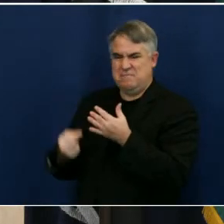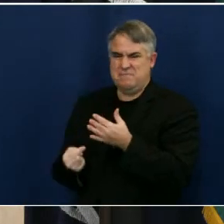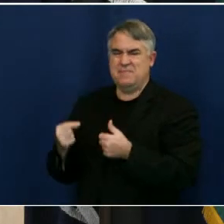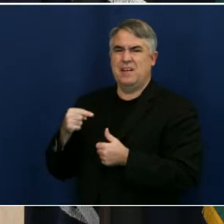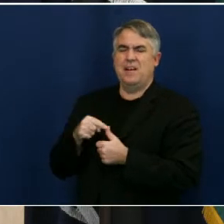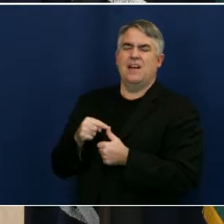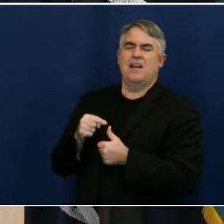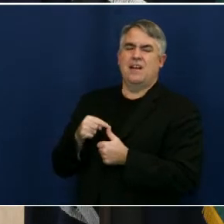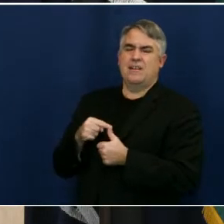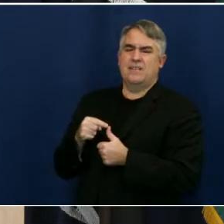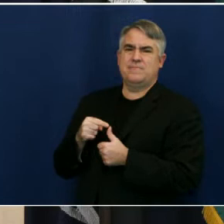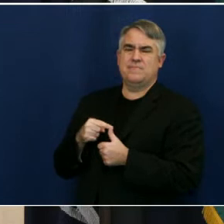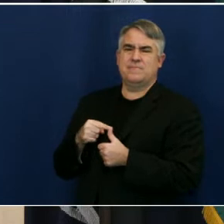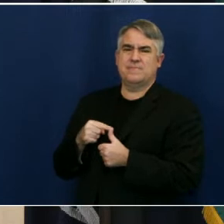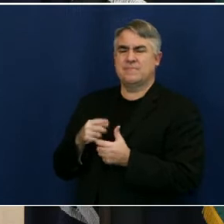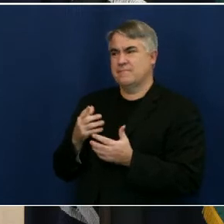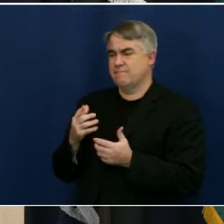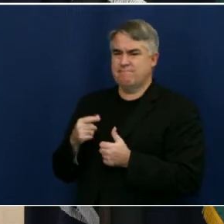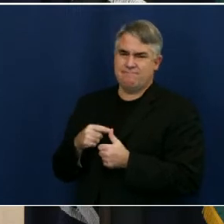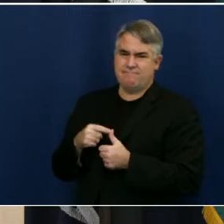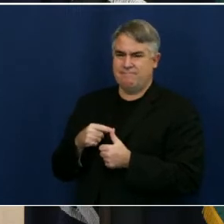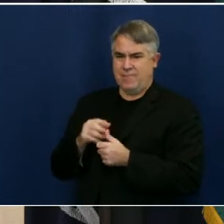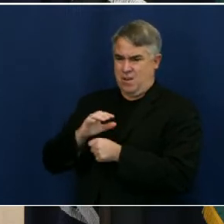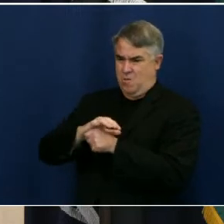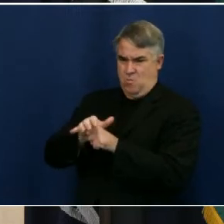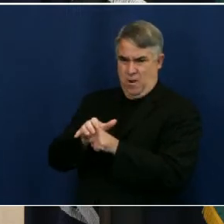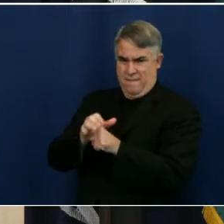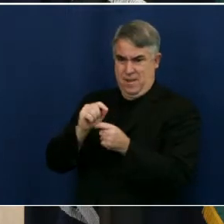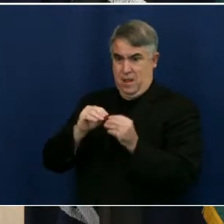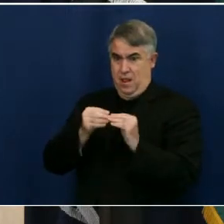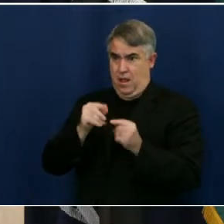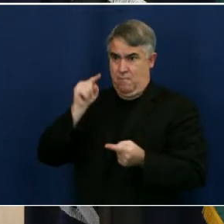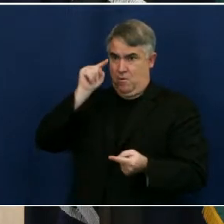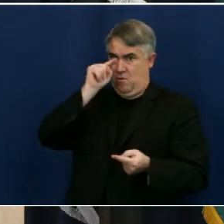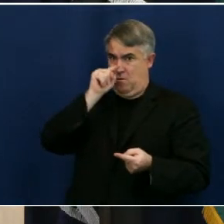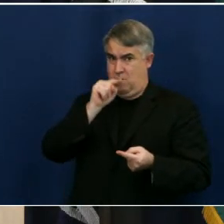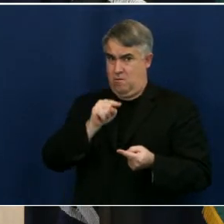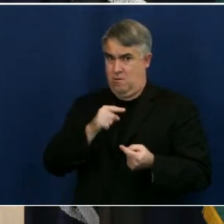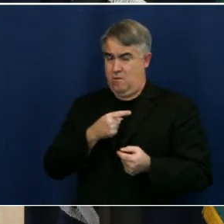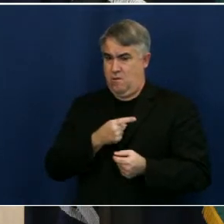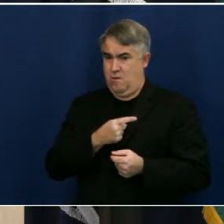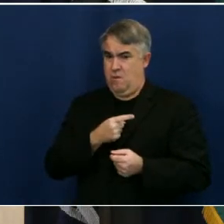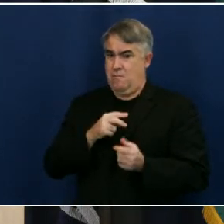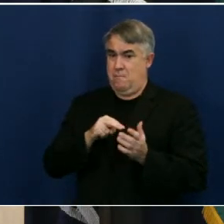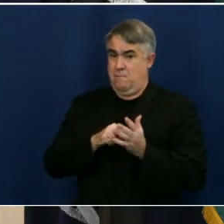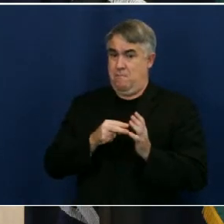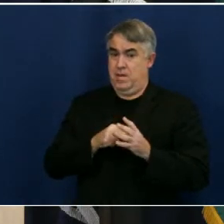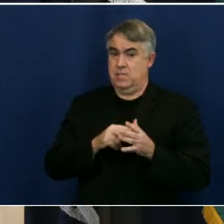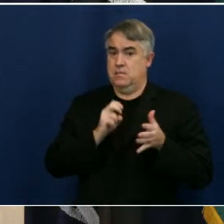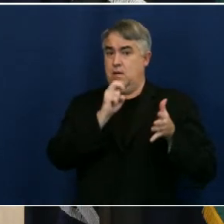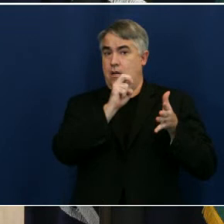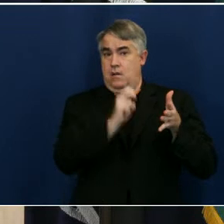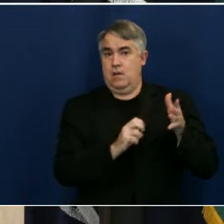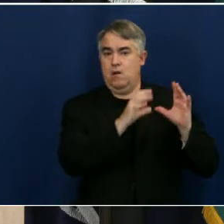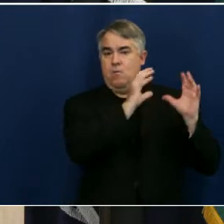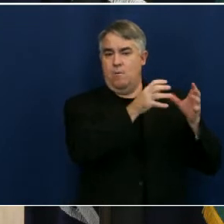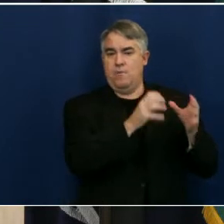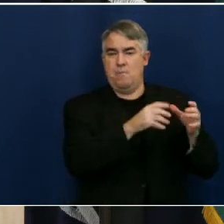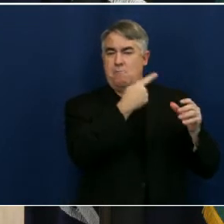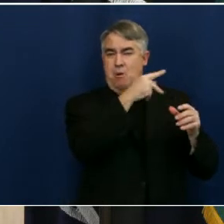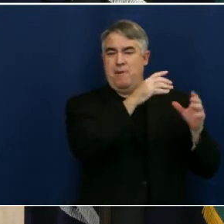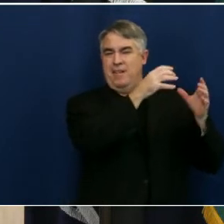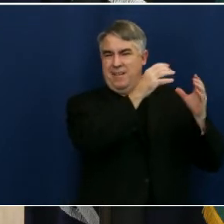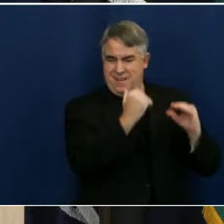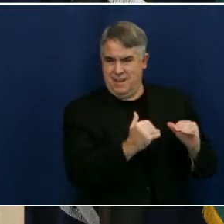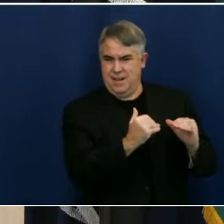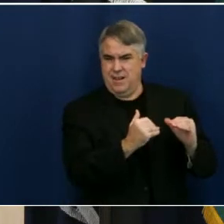rates are the key to moving, or one of the keys to moving to the less restrictive red tier, can you give us an update on case rates, current case